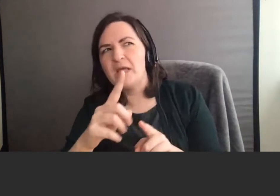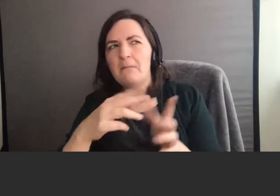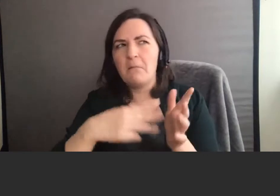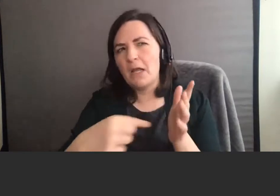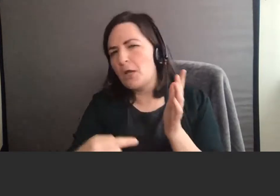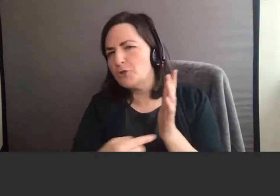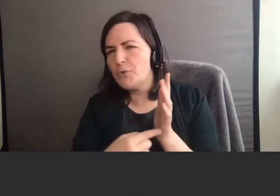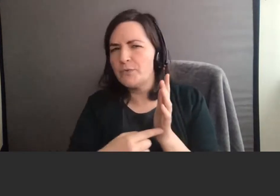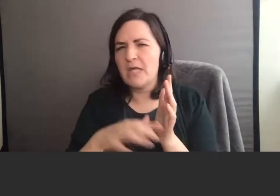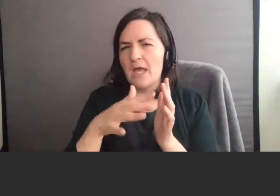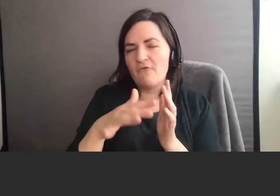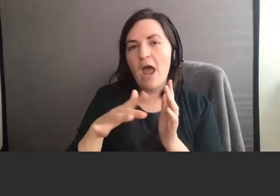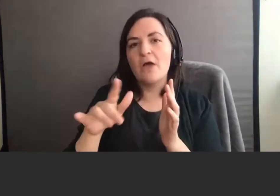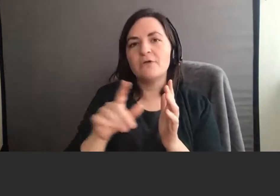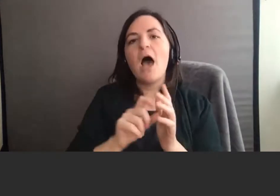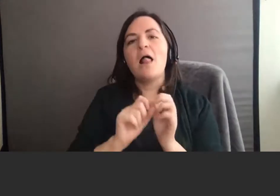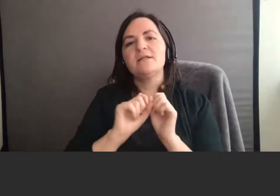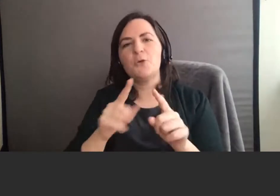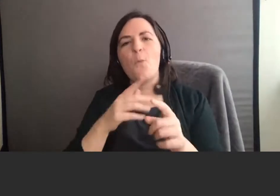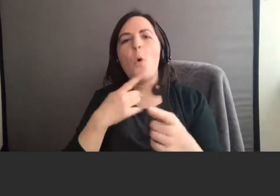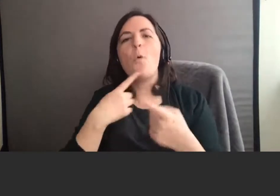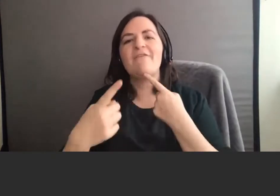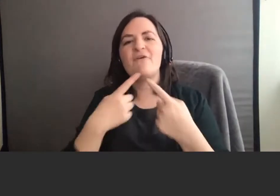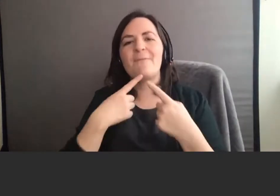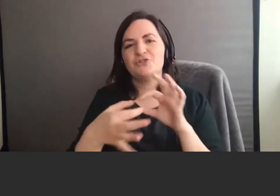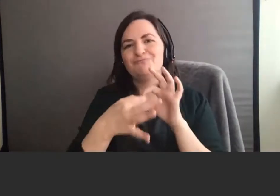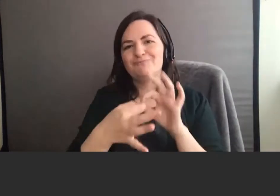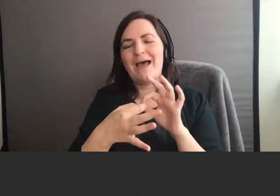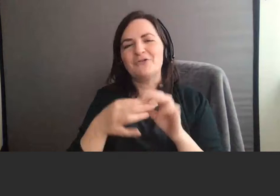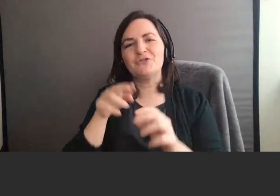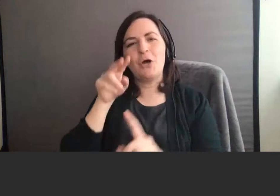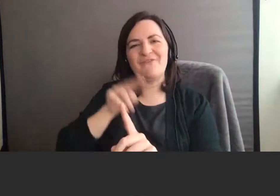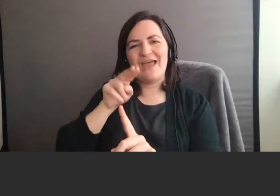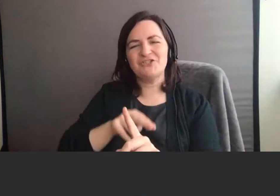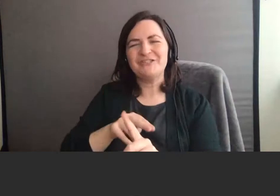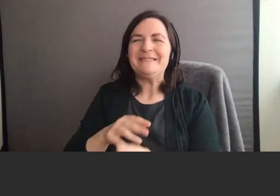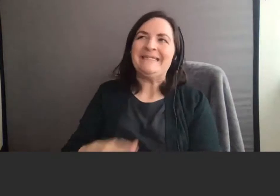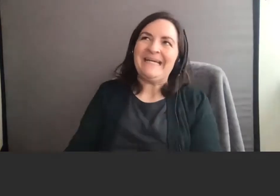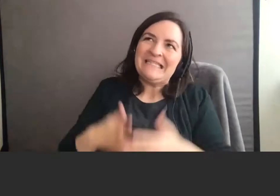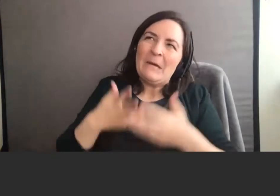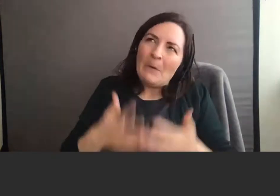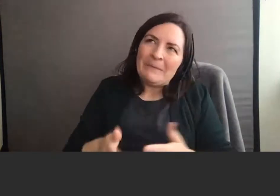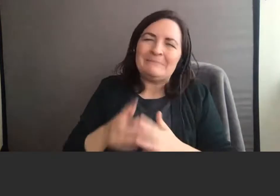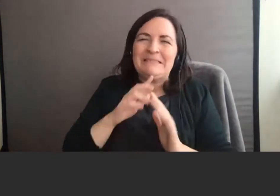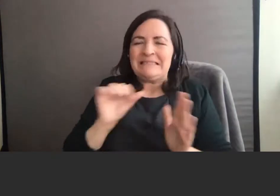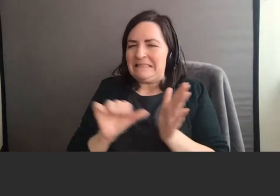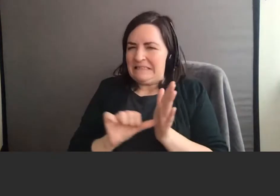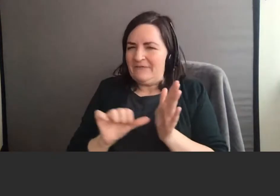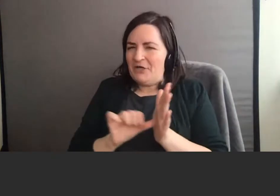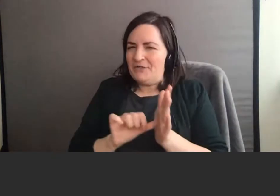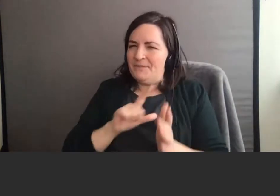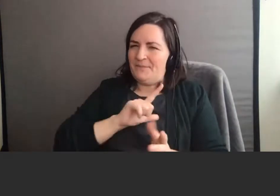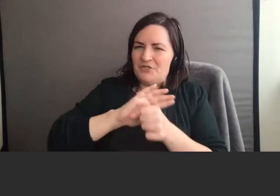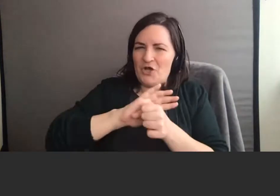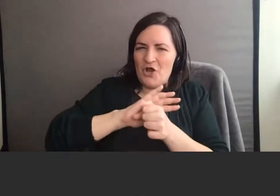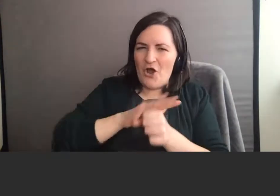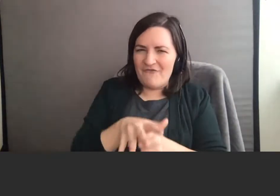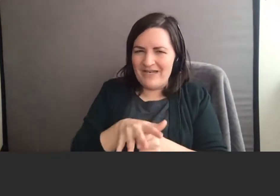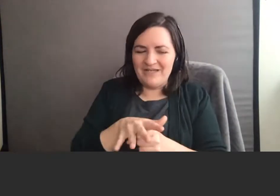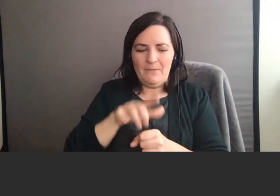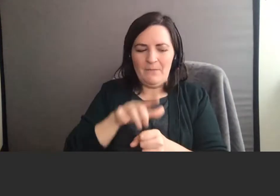Observations are tricky, particularly at the moment because of COVID, because observations require us to be in the learning space with